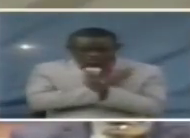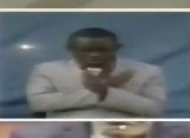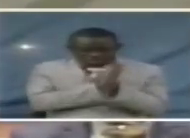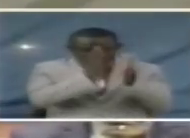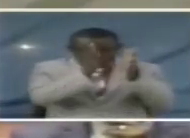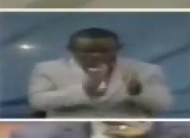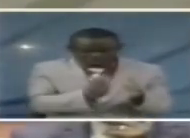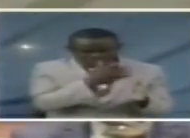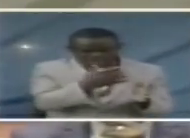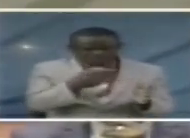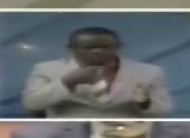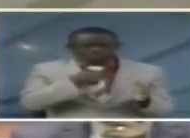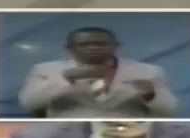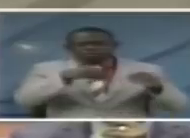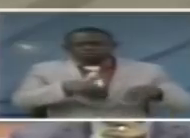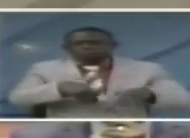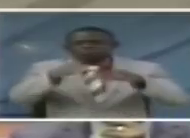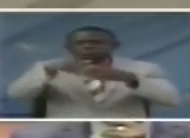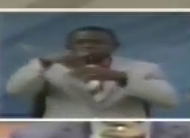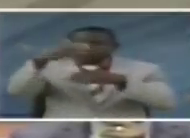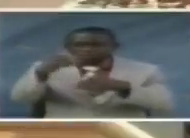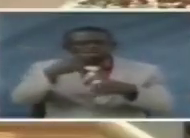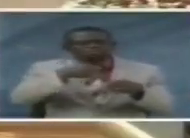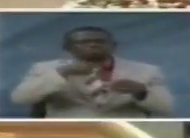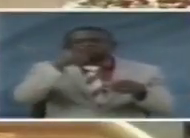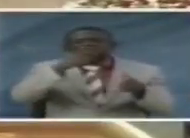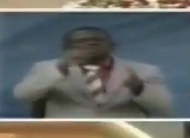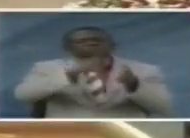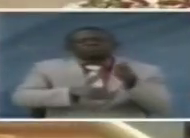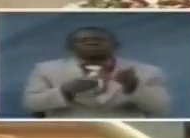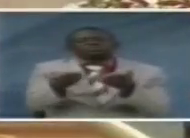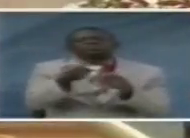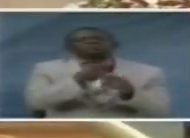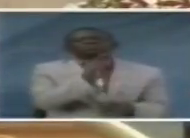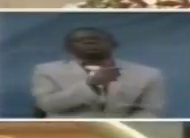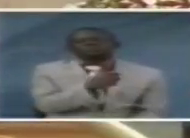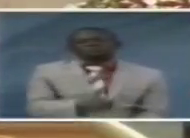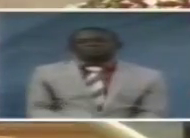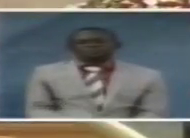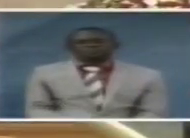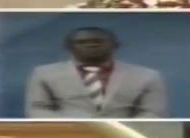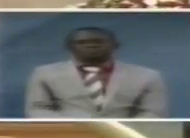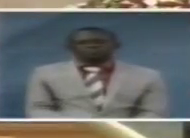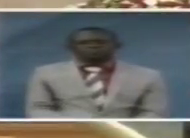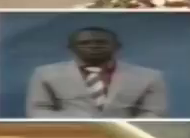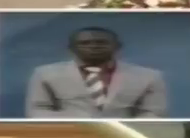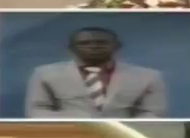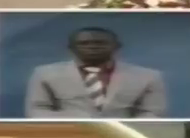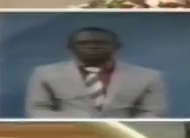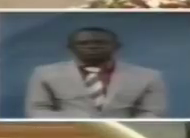outside the Republic. If it's a Zambian asset, you sell it abroad, I also must get some